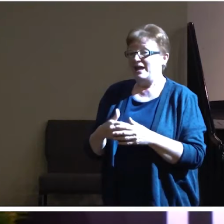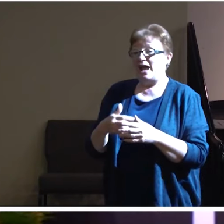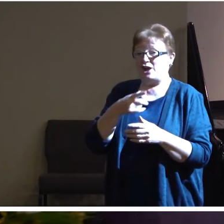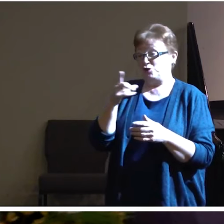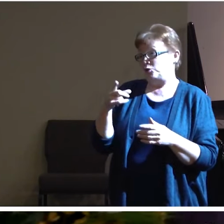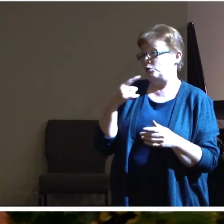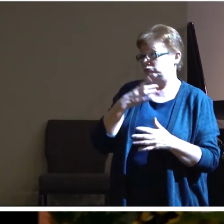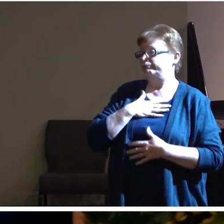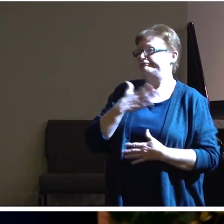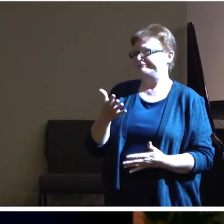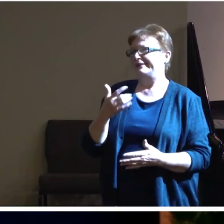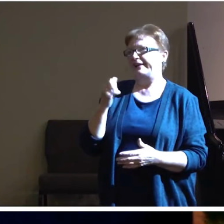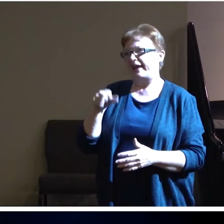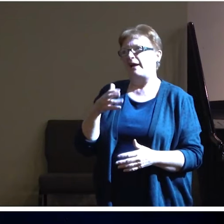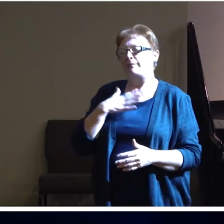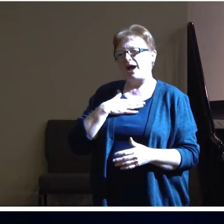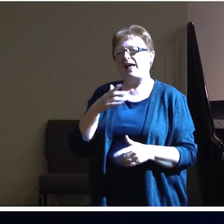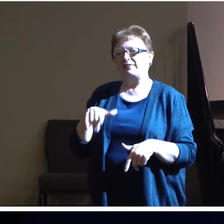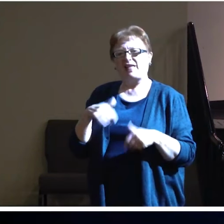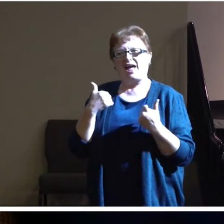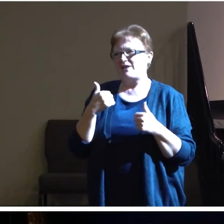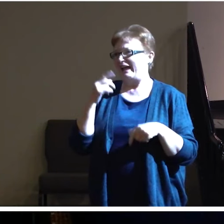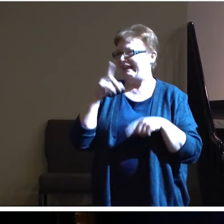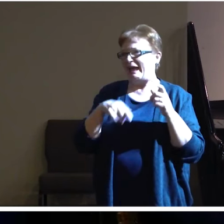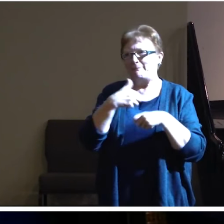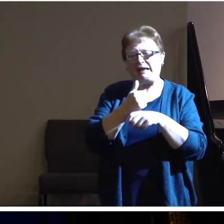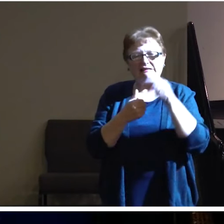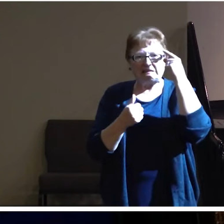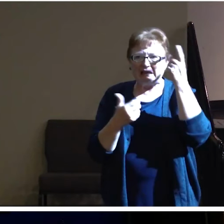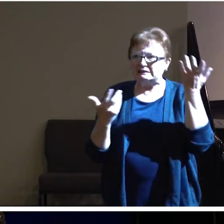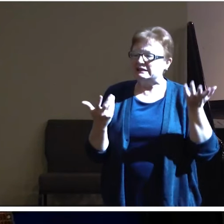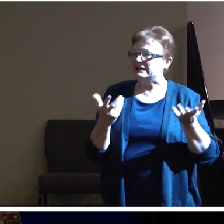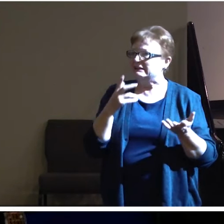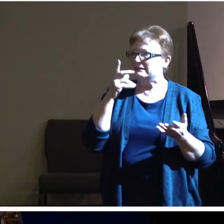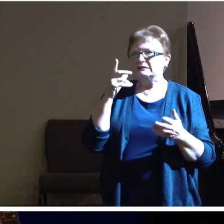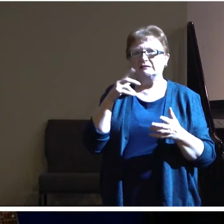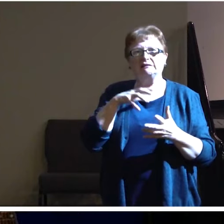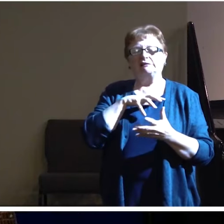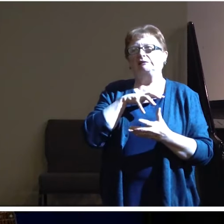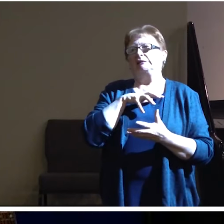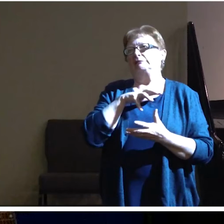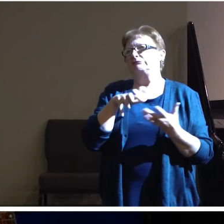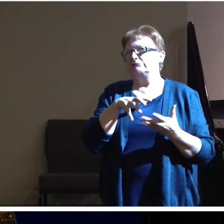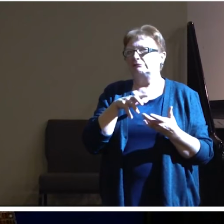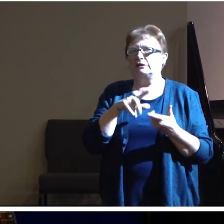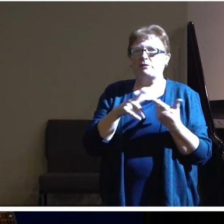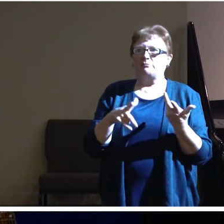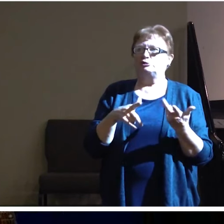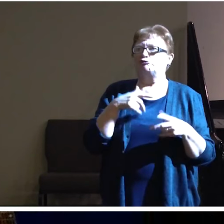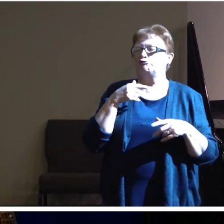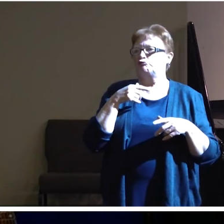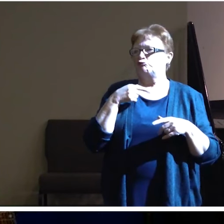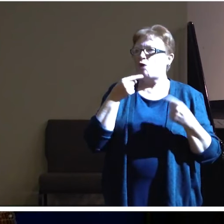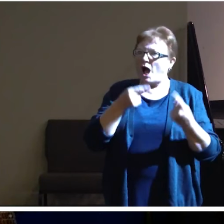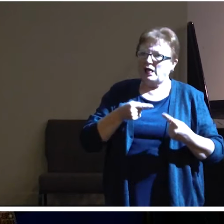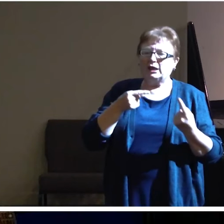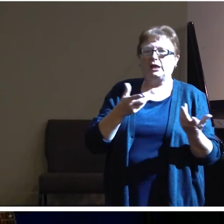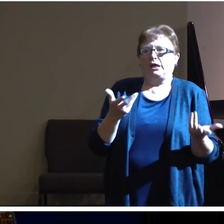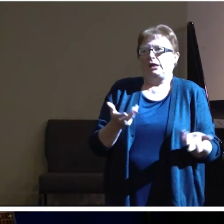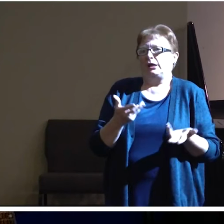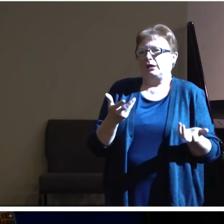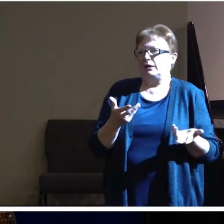that you struggle with anxiety, you can't make sense out of it. May I kindly suggest to you that you need to spend more time